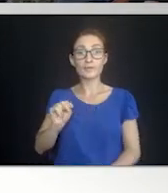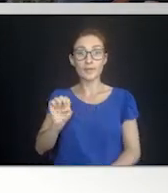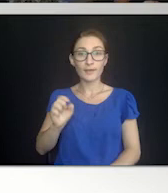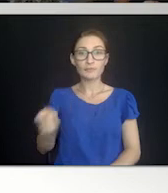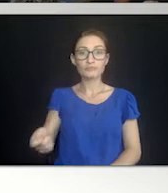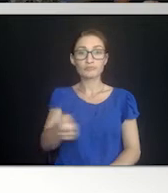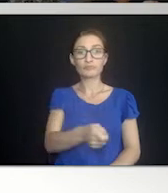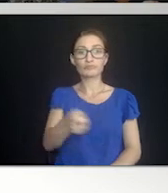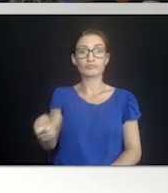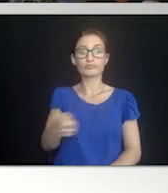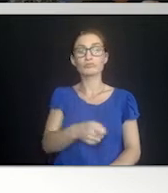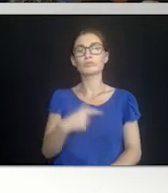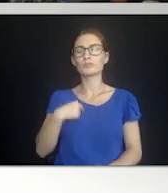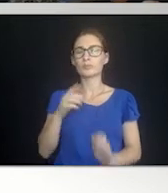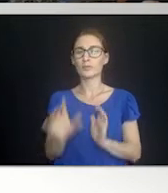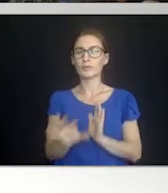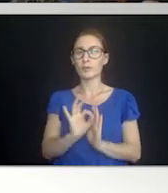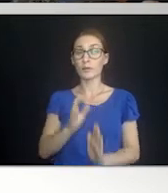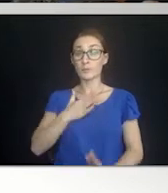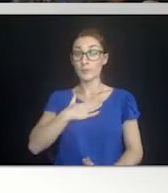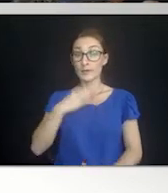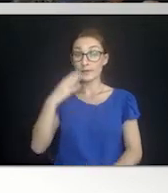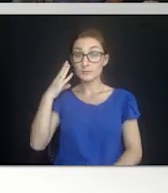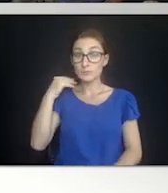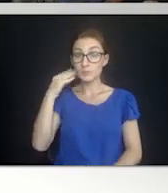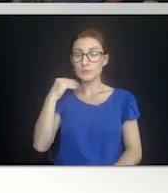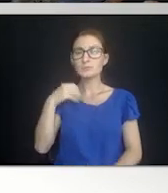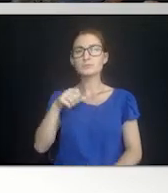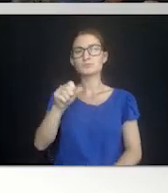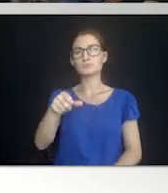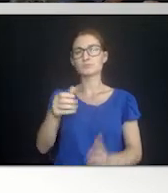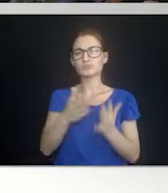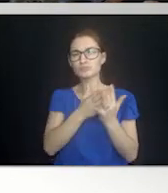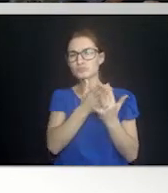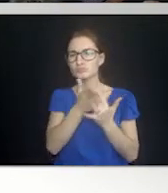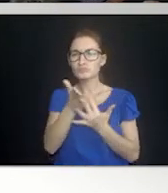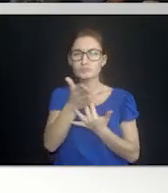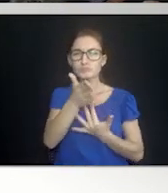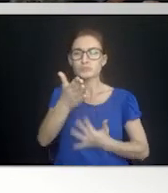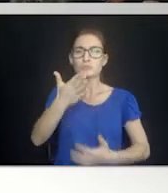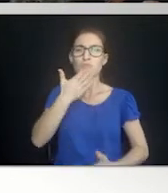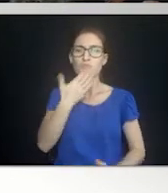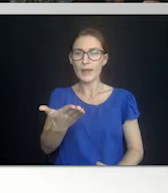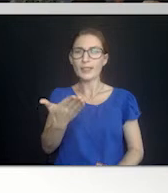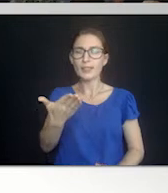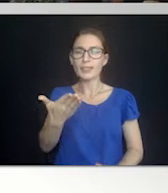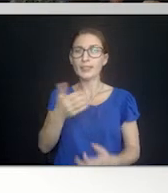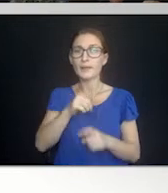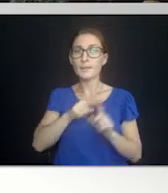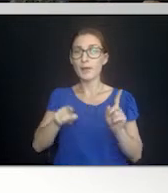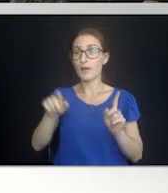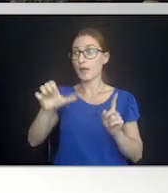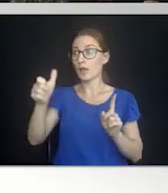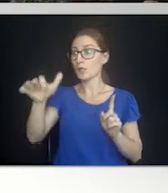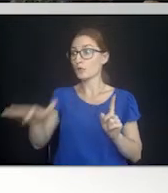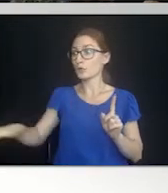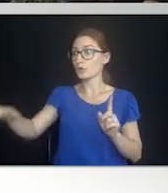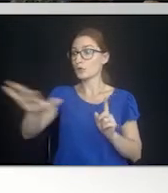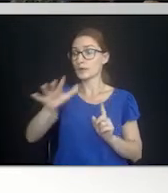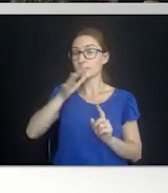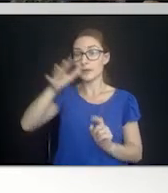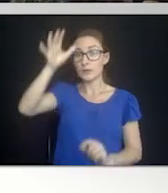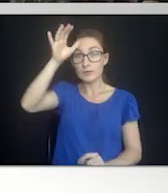my experience, though I was able to navigate it pretty well, I looked at the experiences of